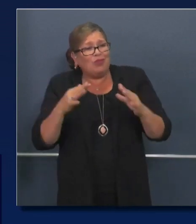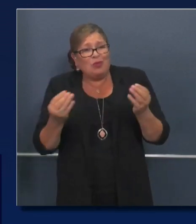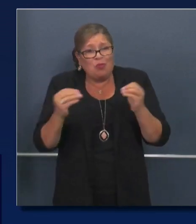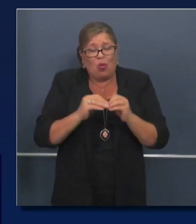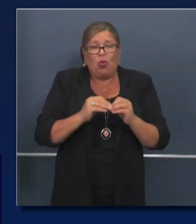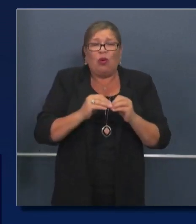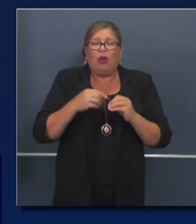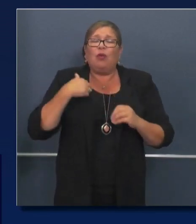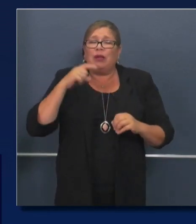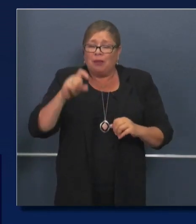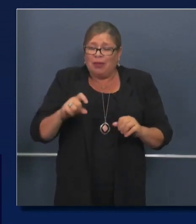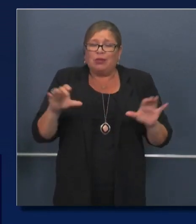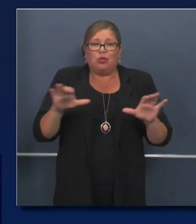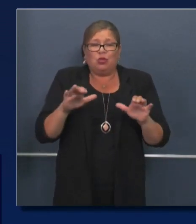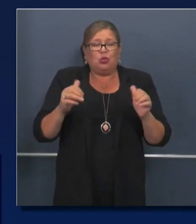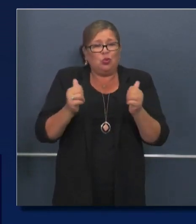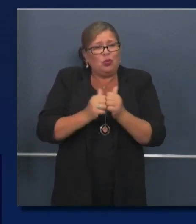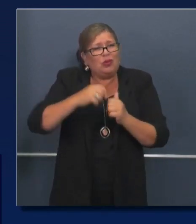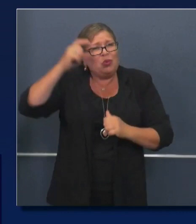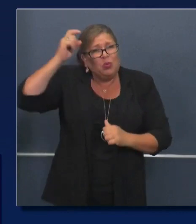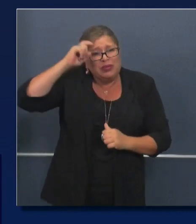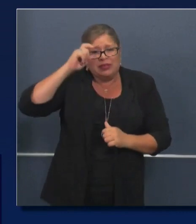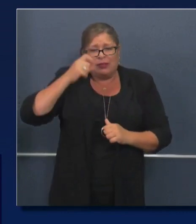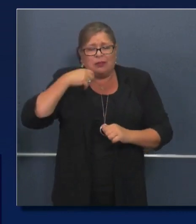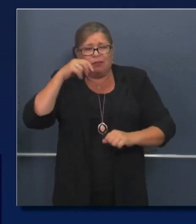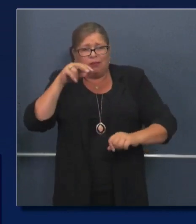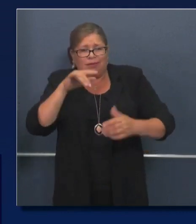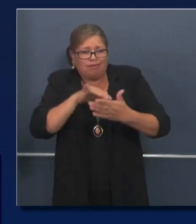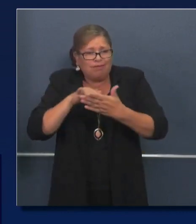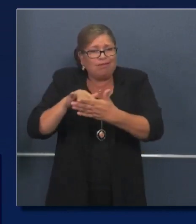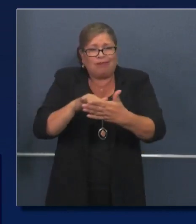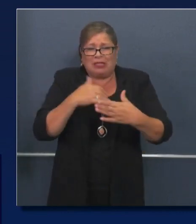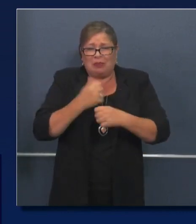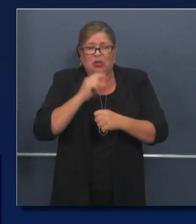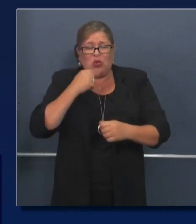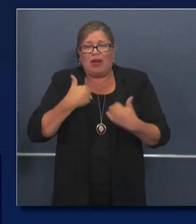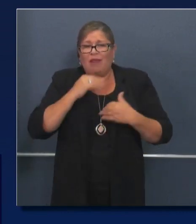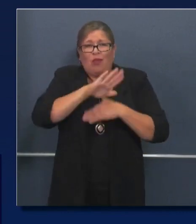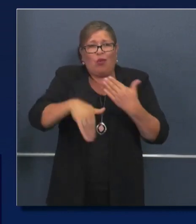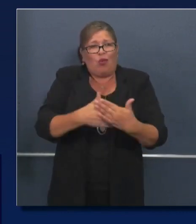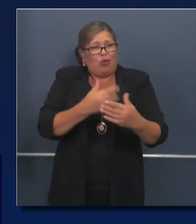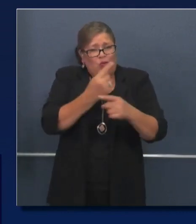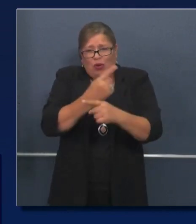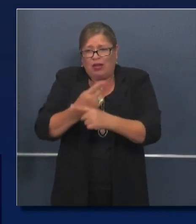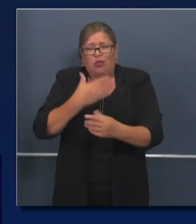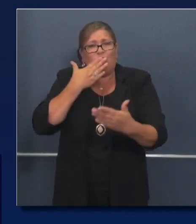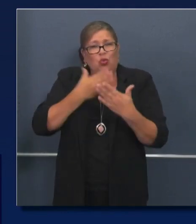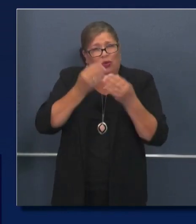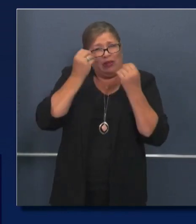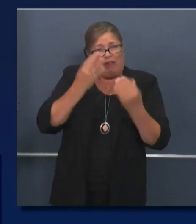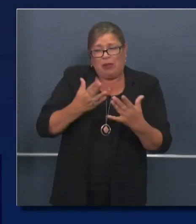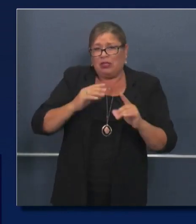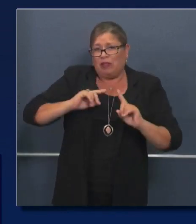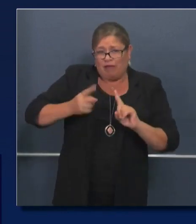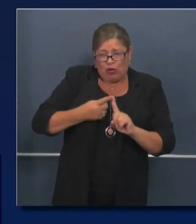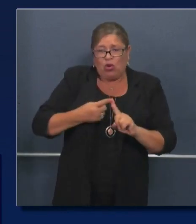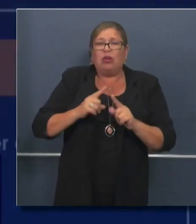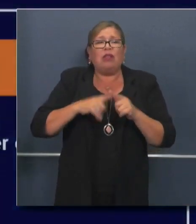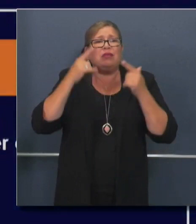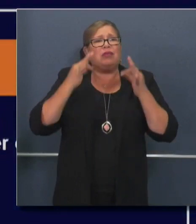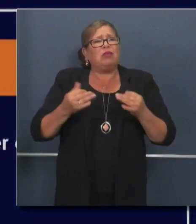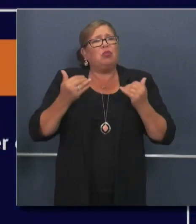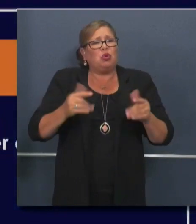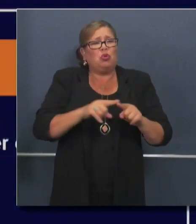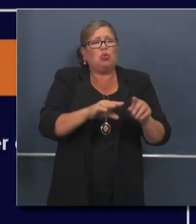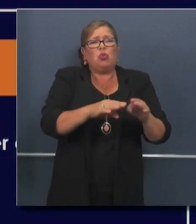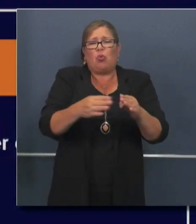and mindful of data, the data that we will present here today. Most important thing that has occurred that